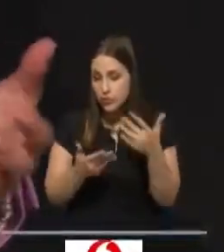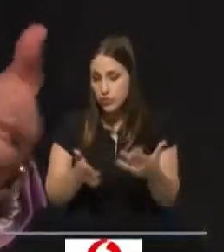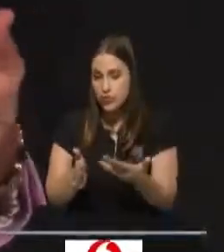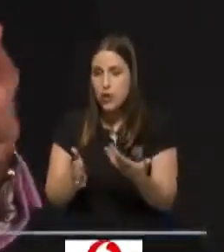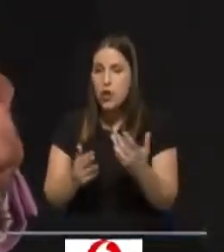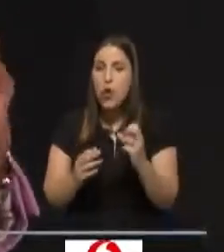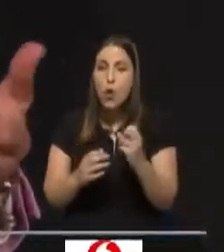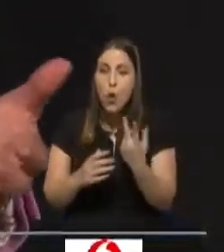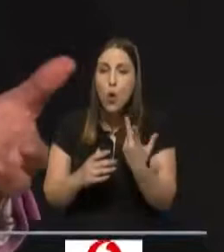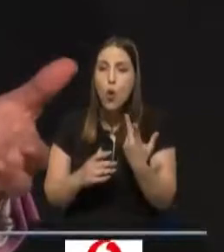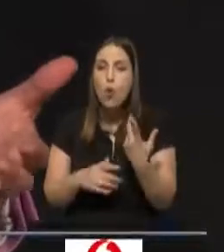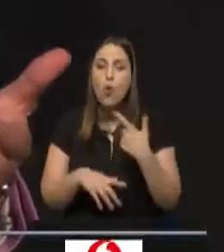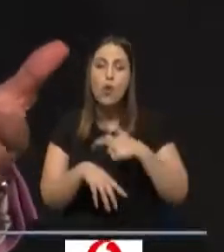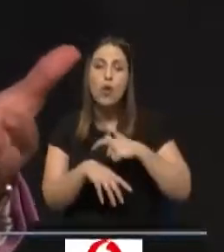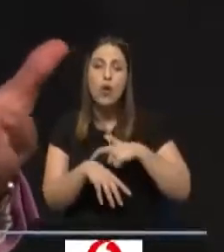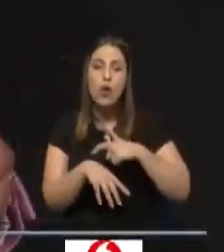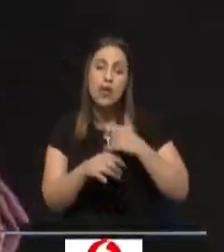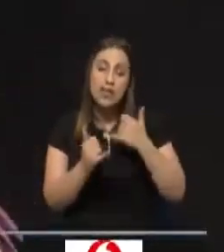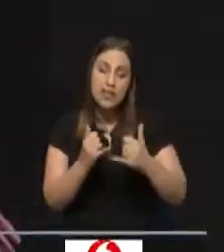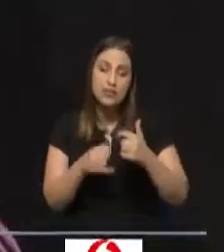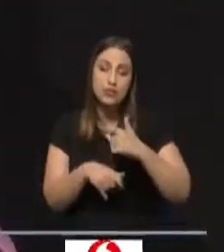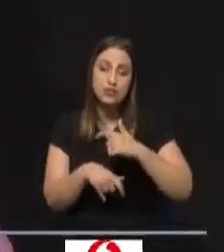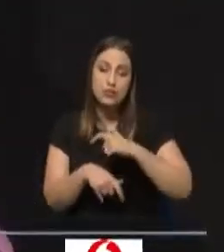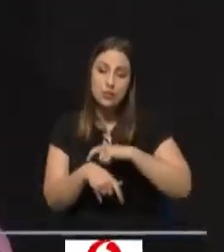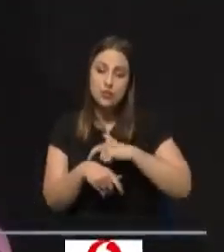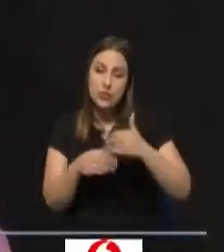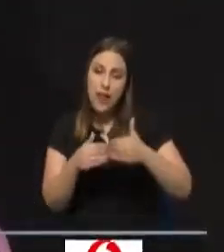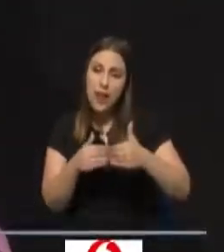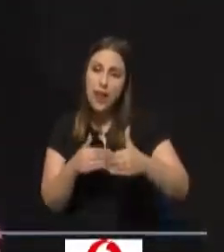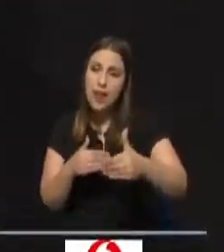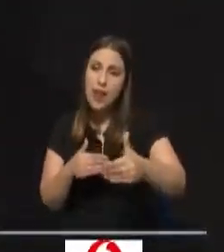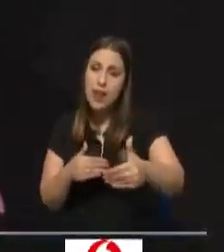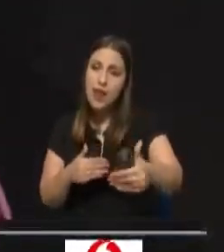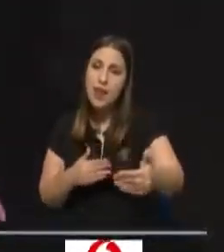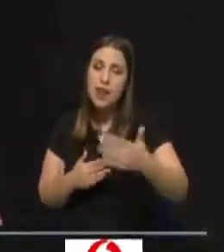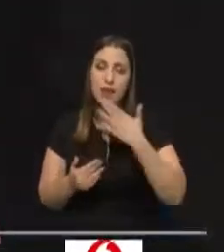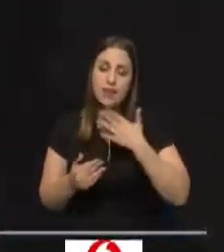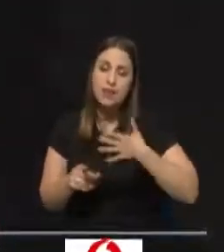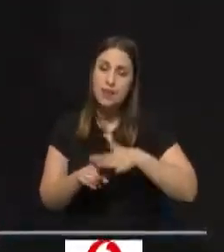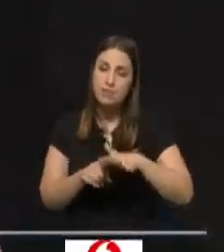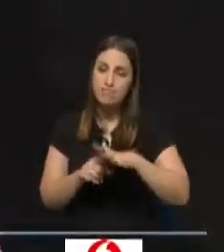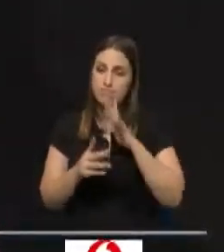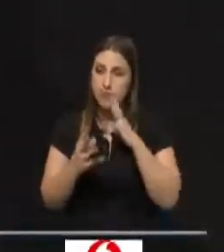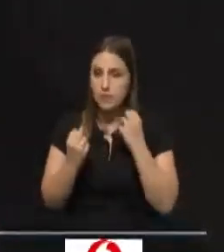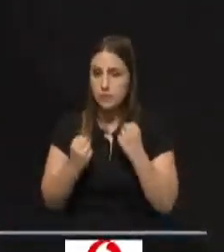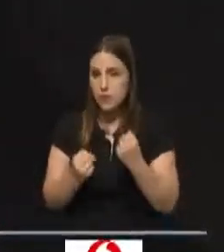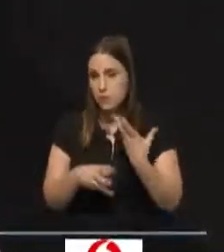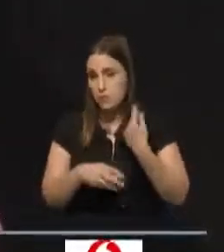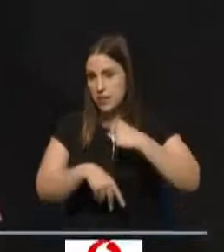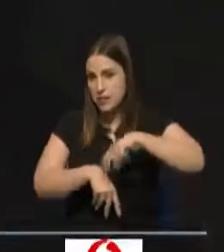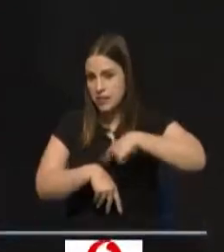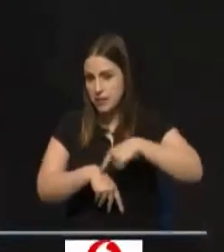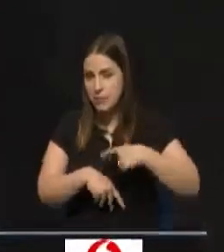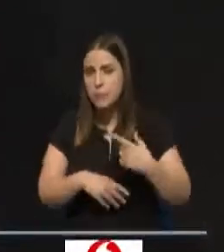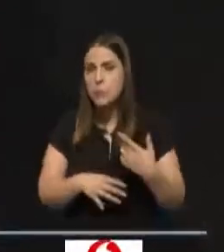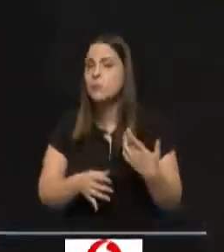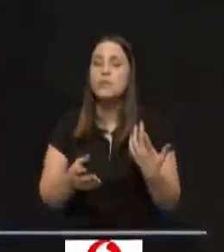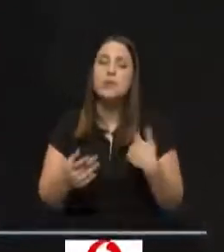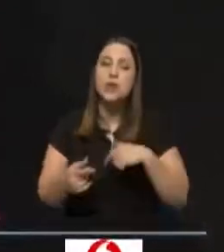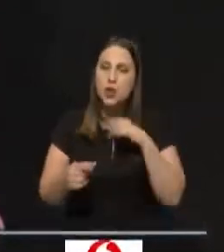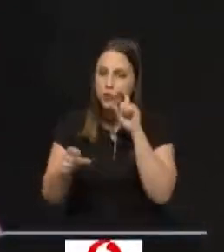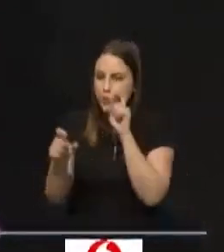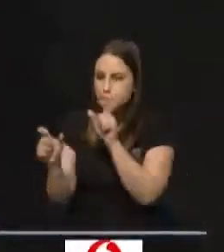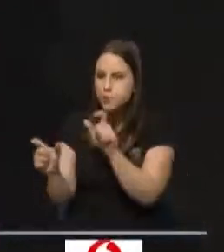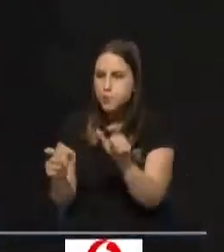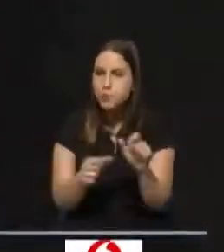the economic risks and structural risks are that are going to affect us more significantly.